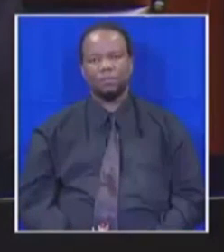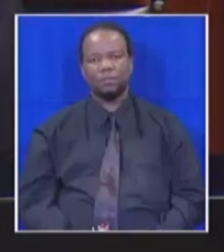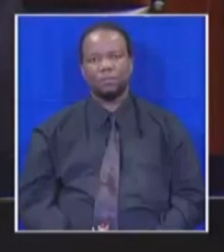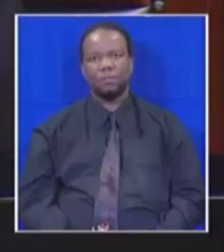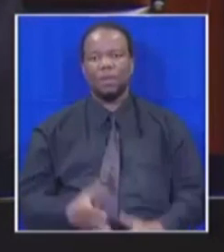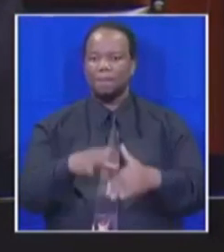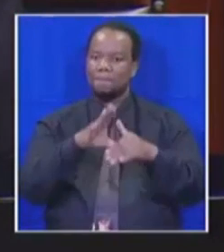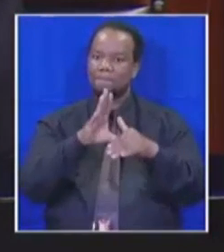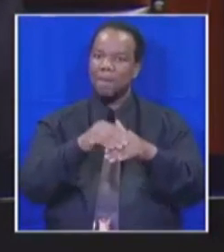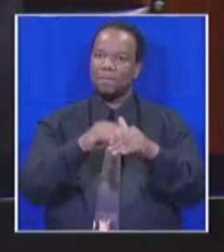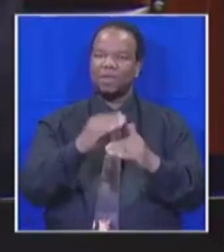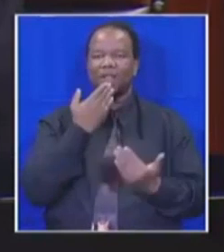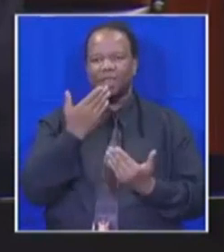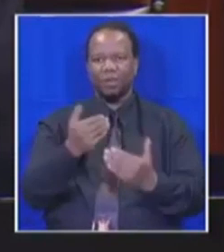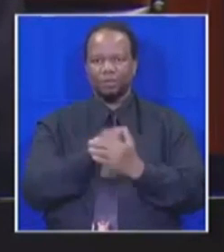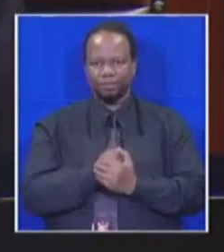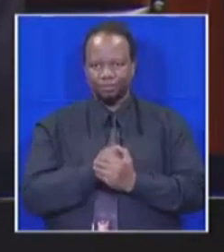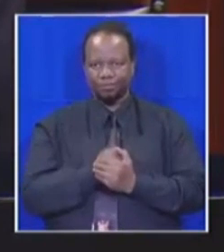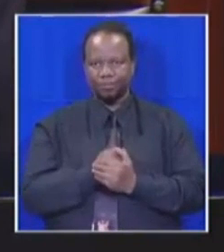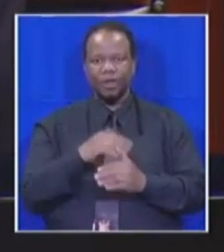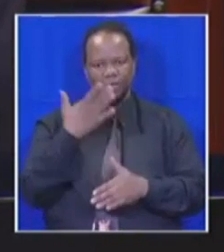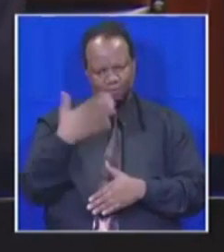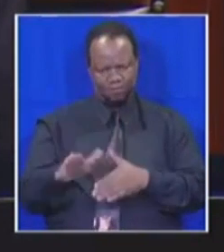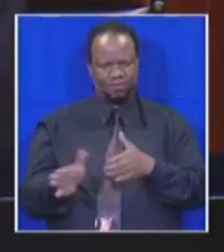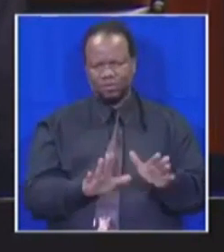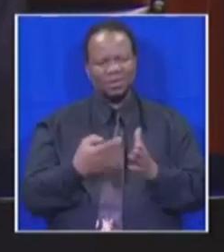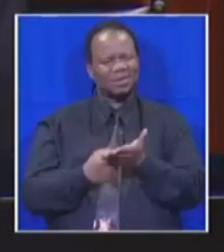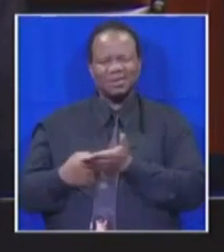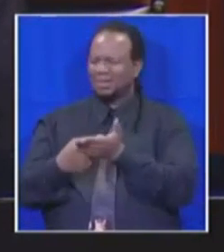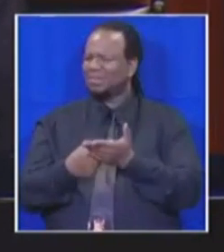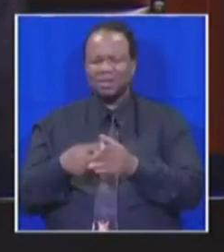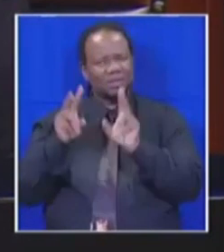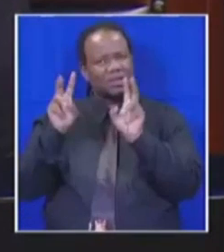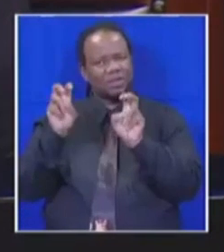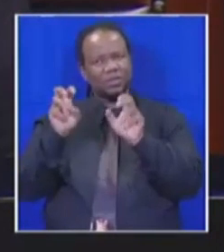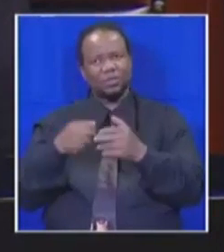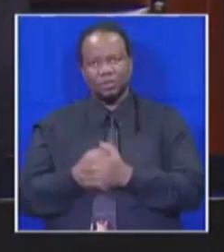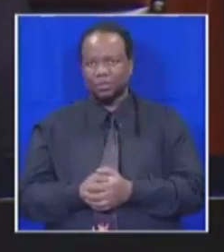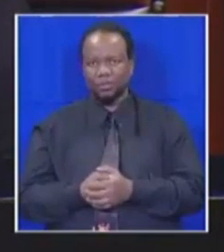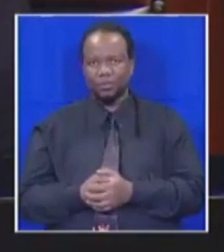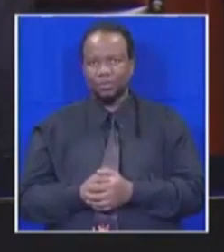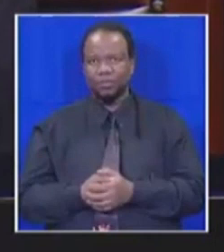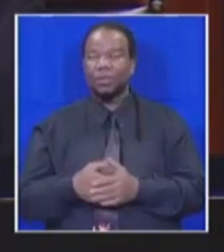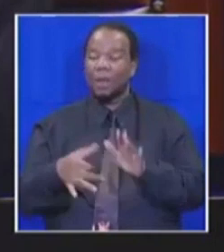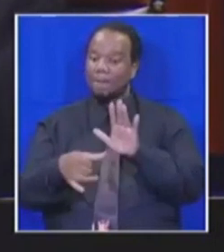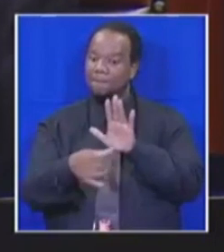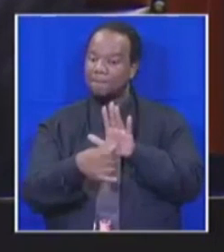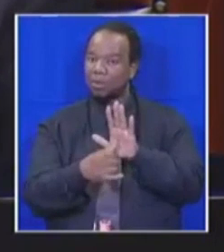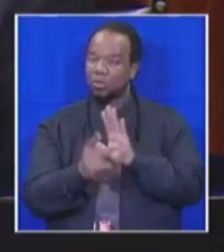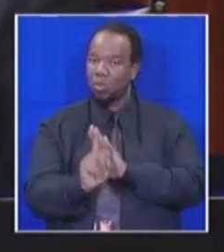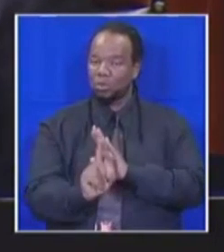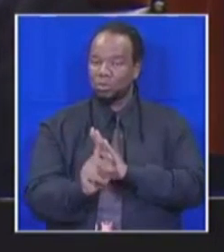Honorable members, thank you very much. Let's pass. Let's not debate the issues raised. What is important is